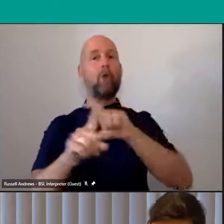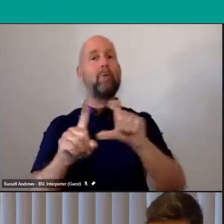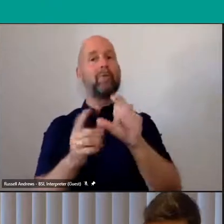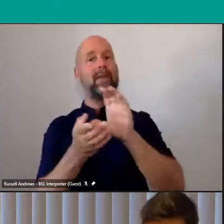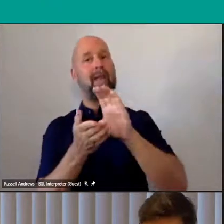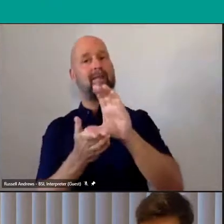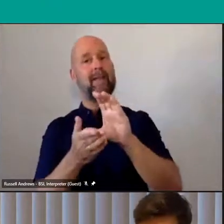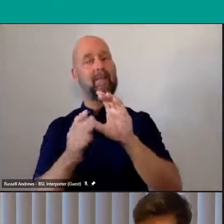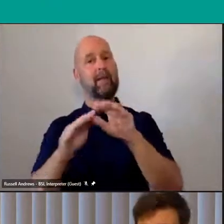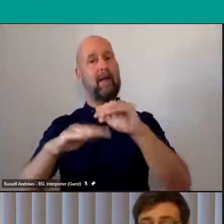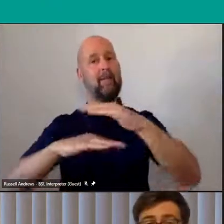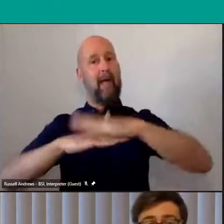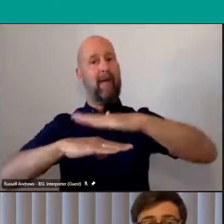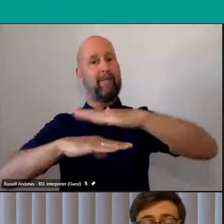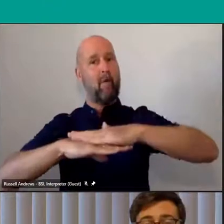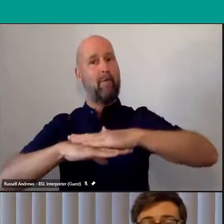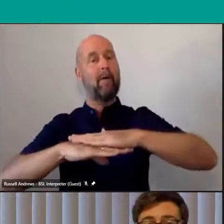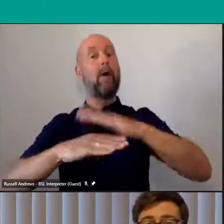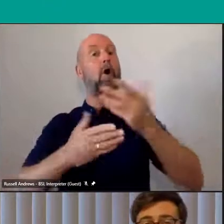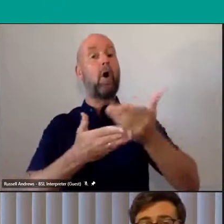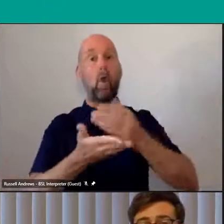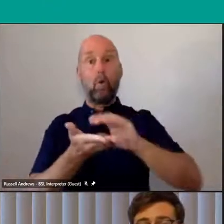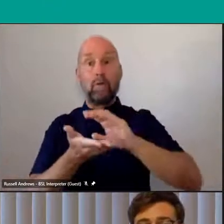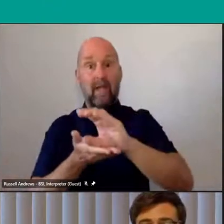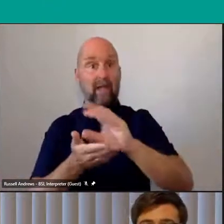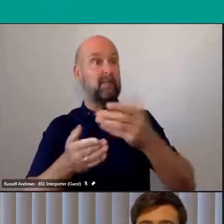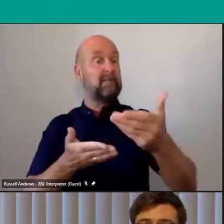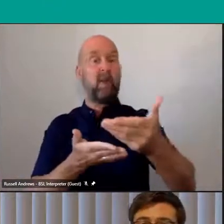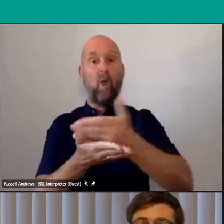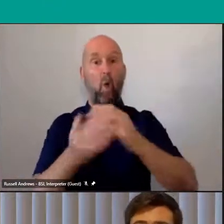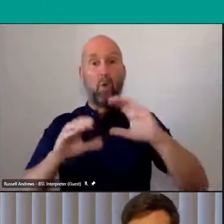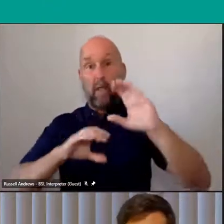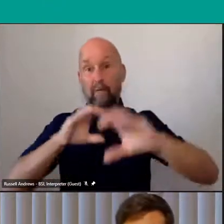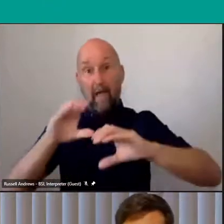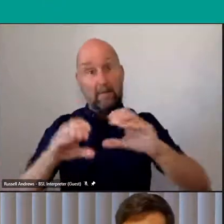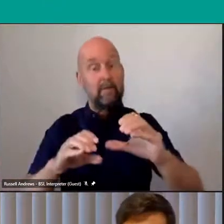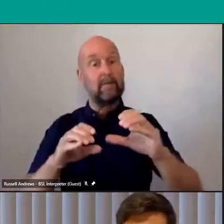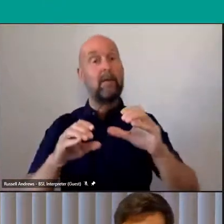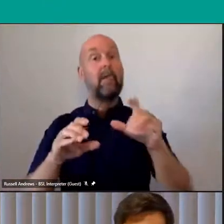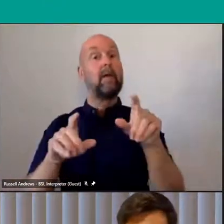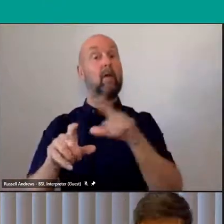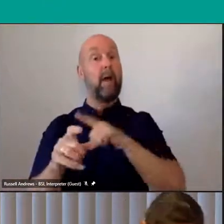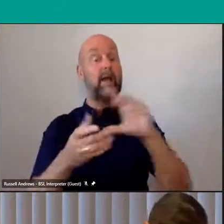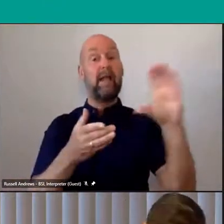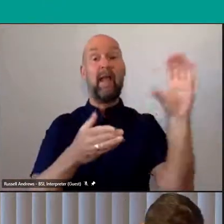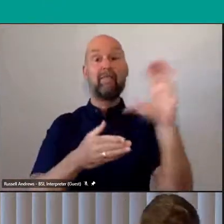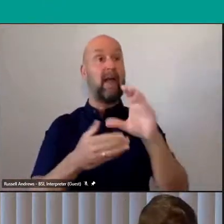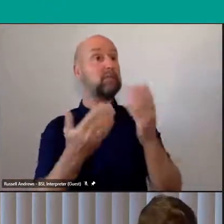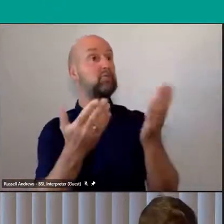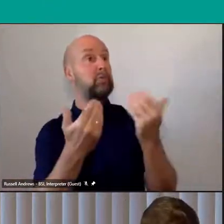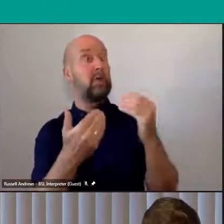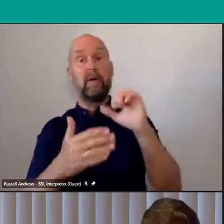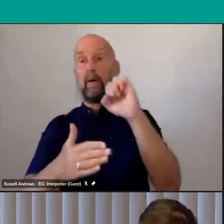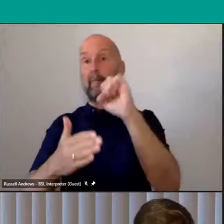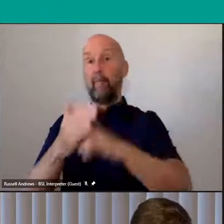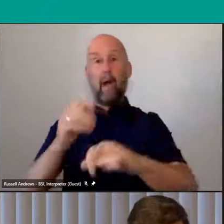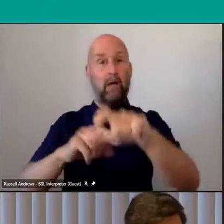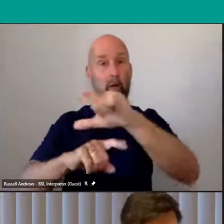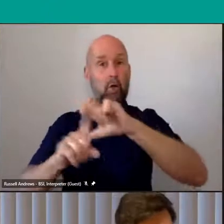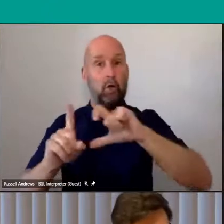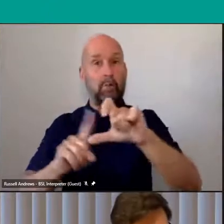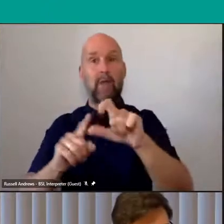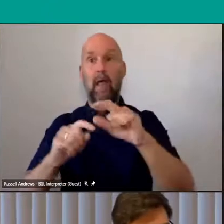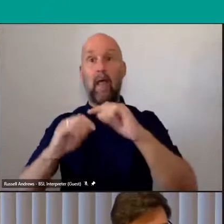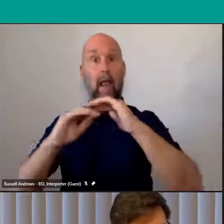that would tap into local savings, tap into local investment to unlock investment, to buy up community assets like